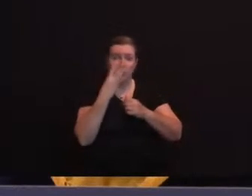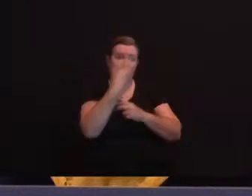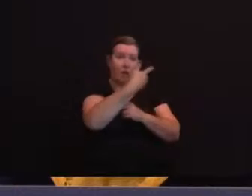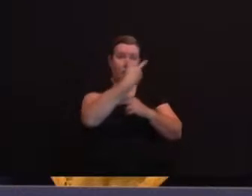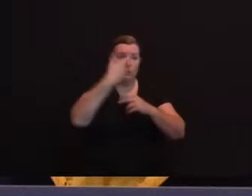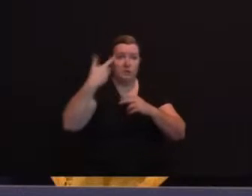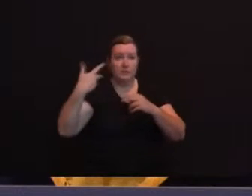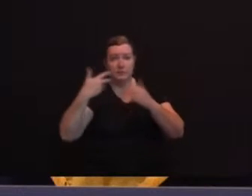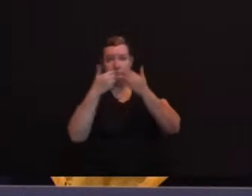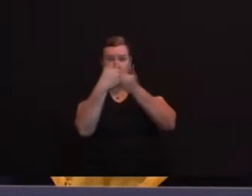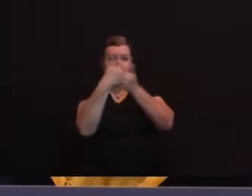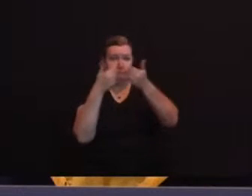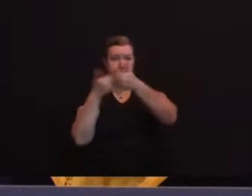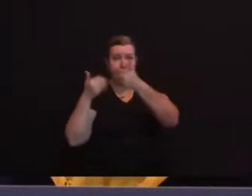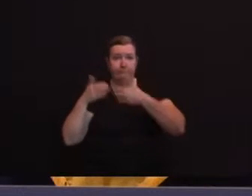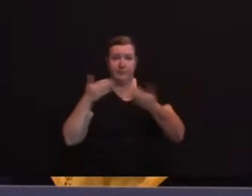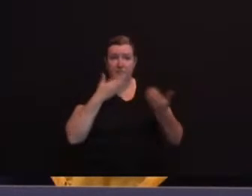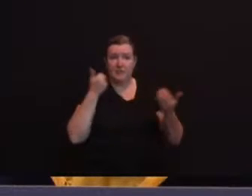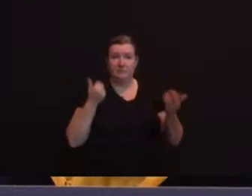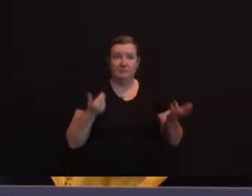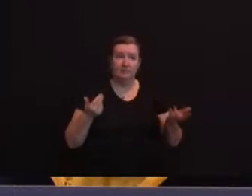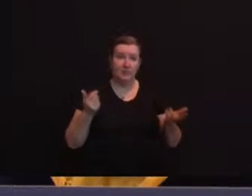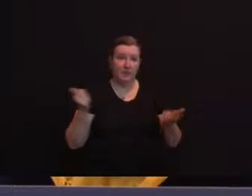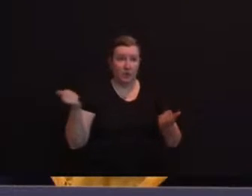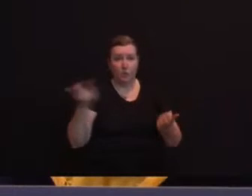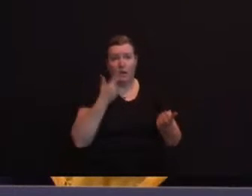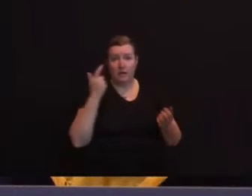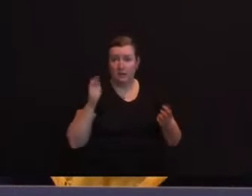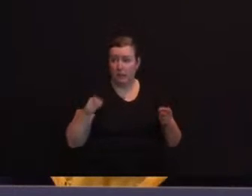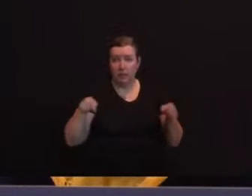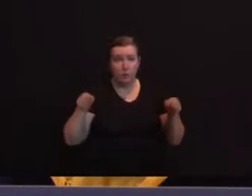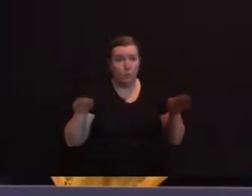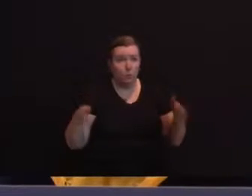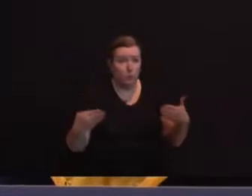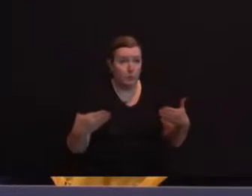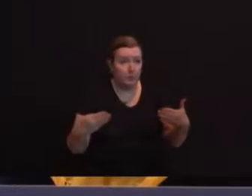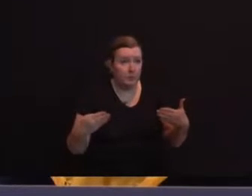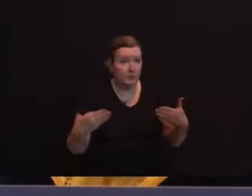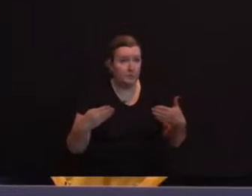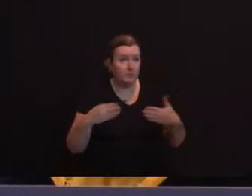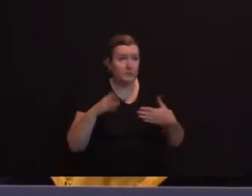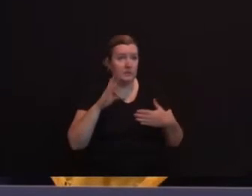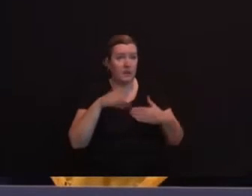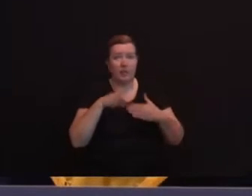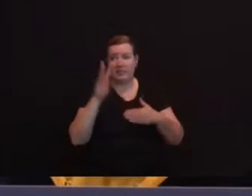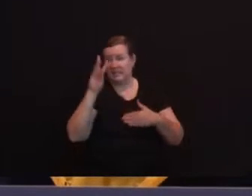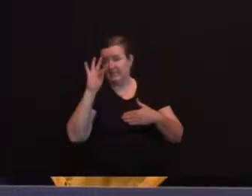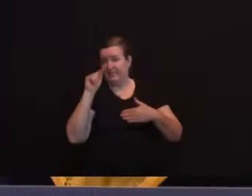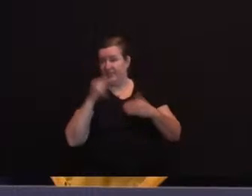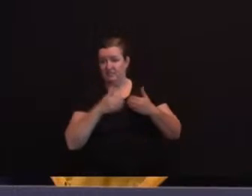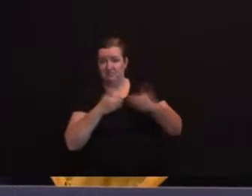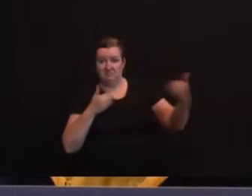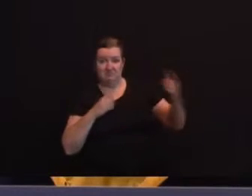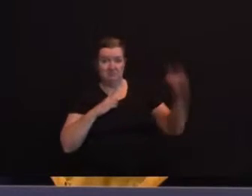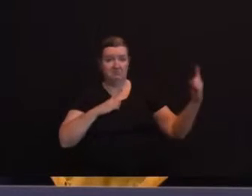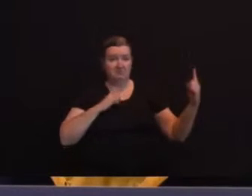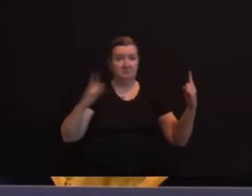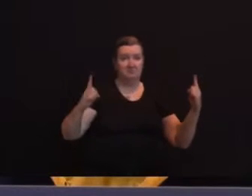gathering. But I think everyone in the room would suggest you're at least 6 feet away from each other, and everyone's got a face covering